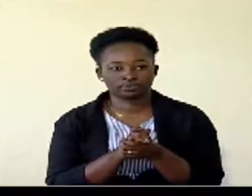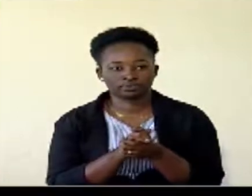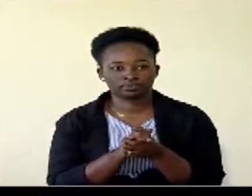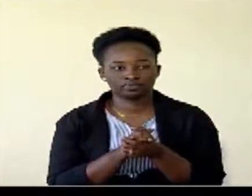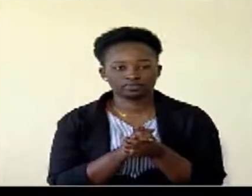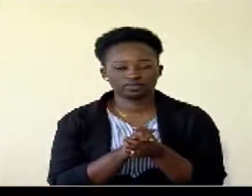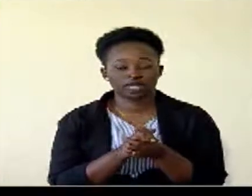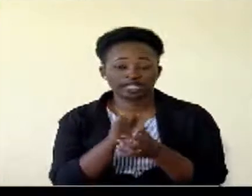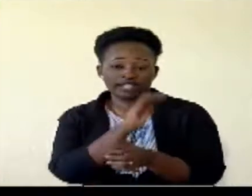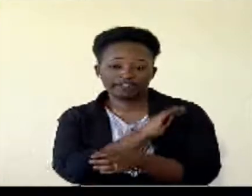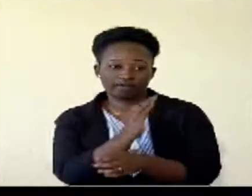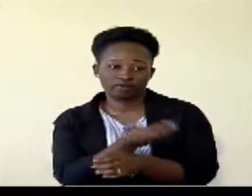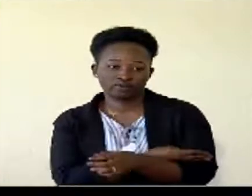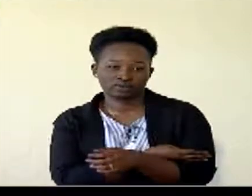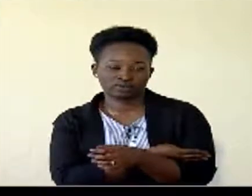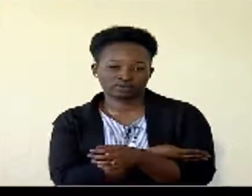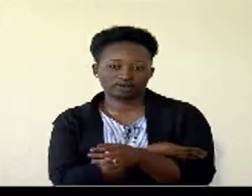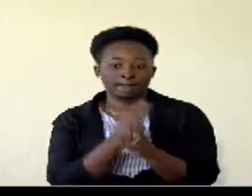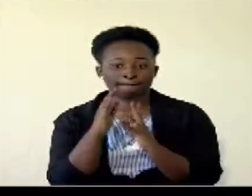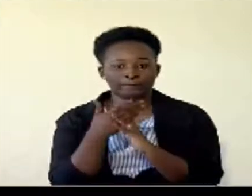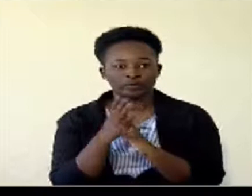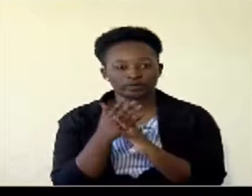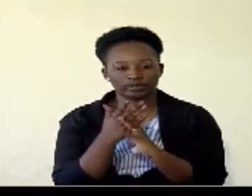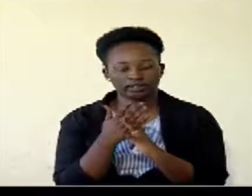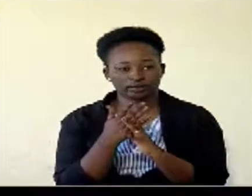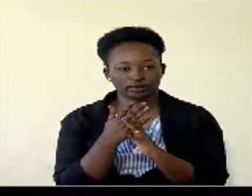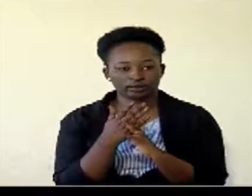the force between